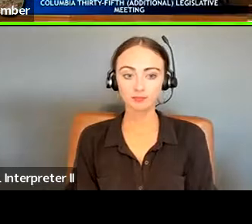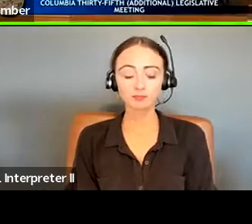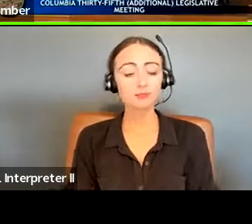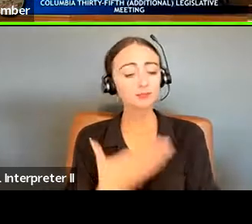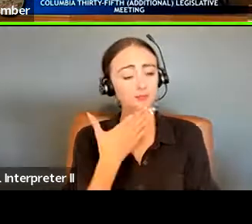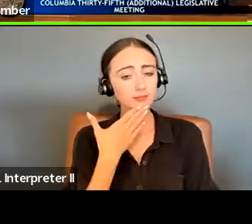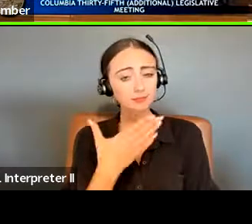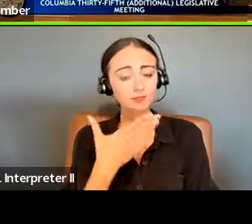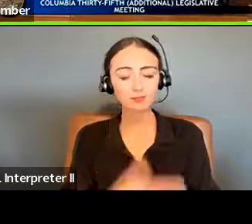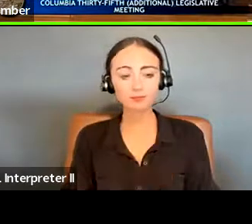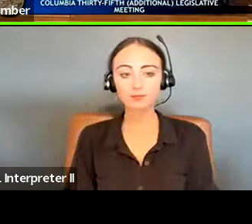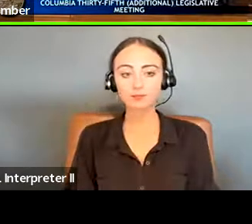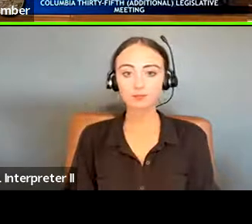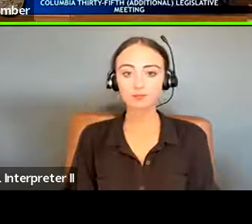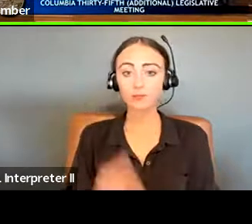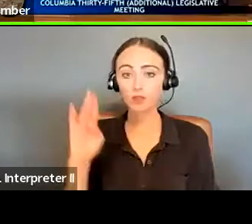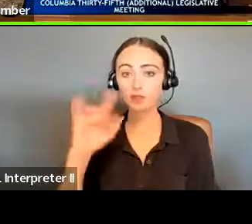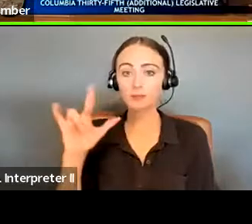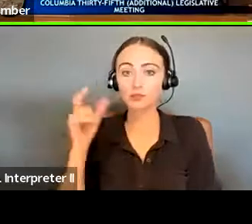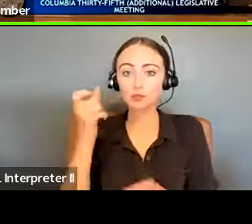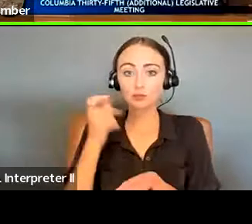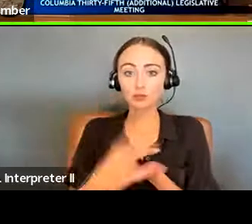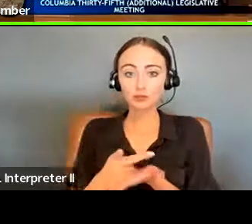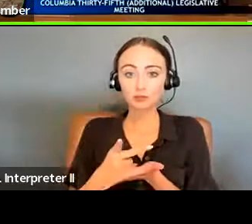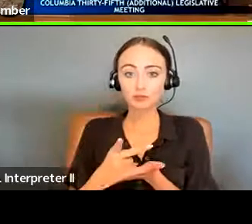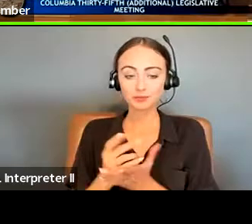Thank you, Madam Secretary. The bill is approved.